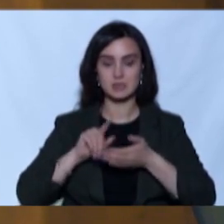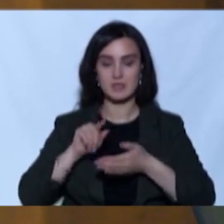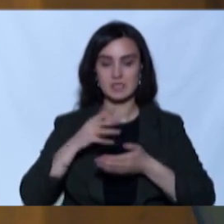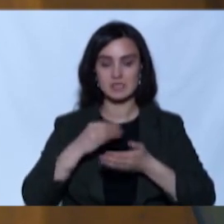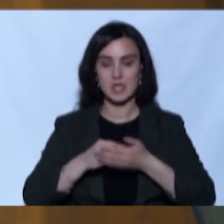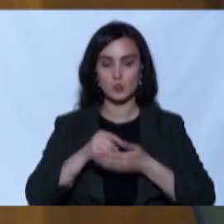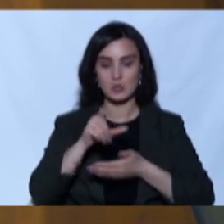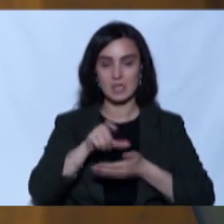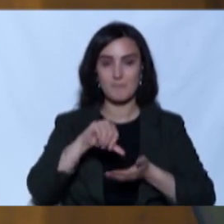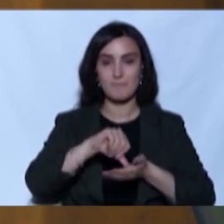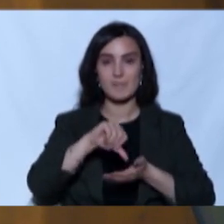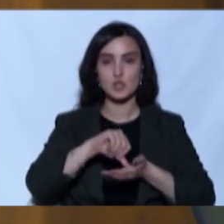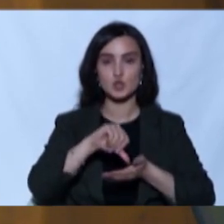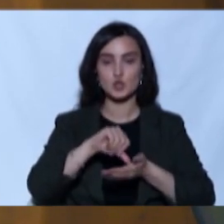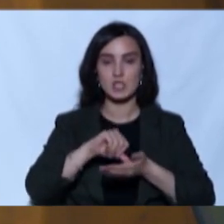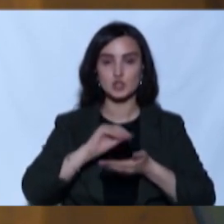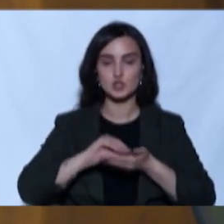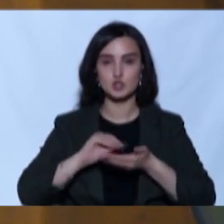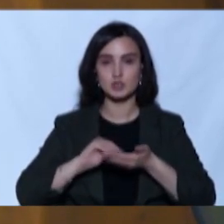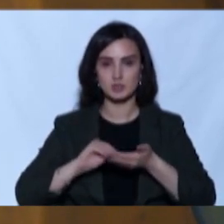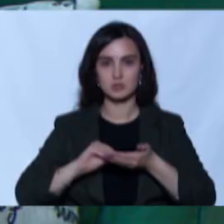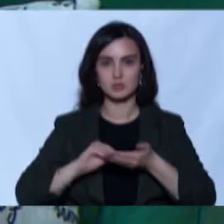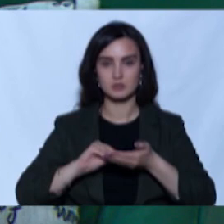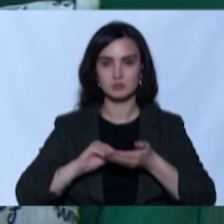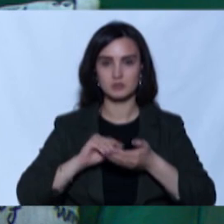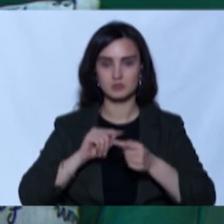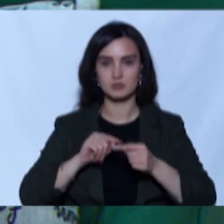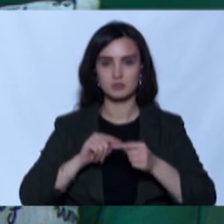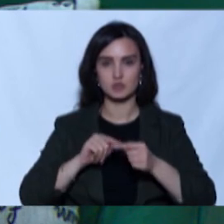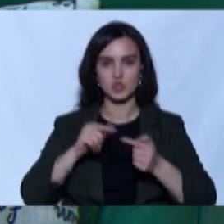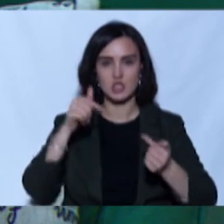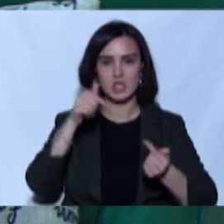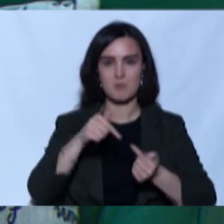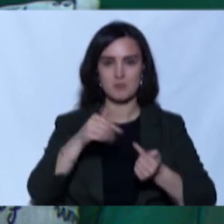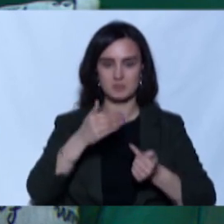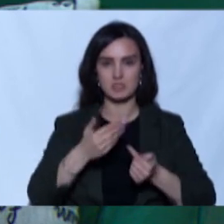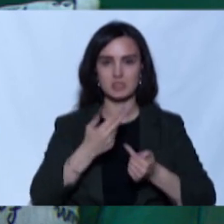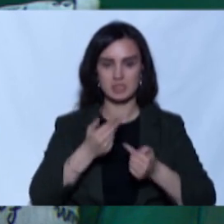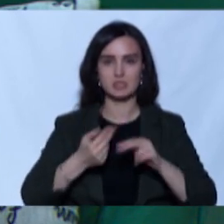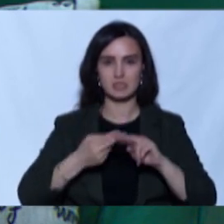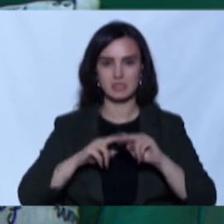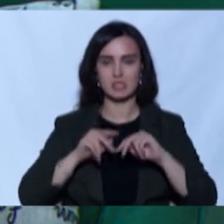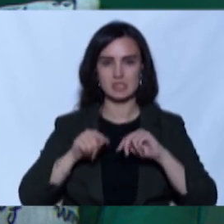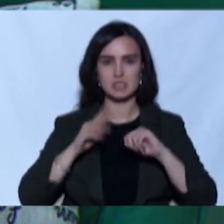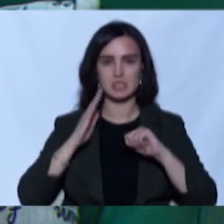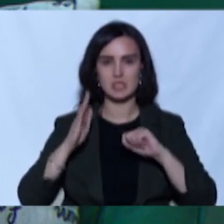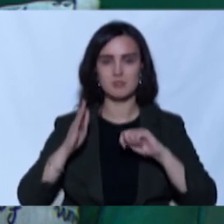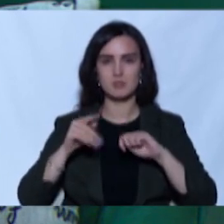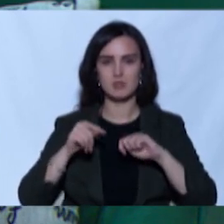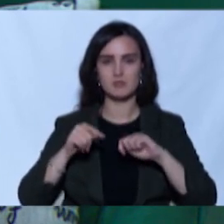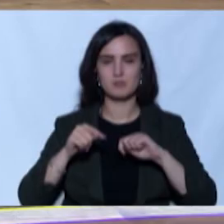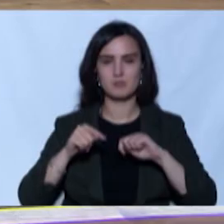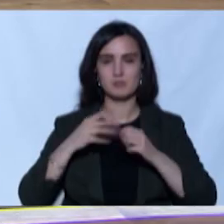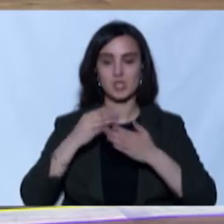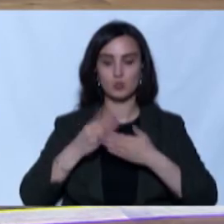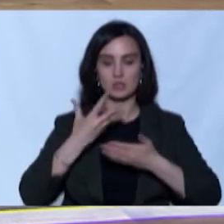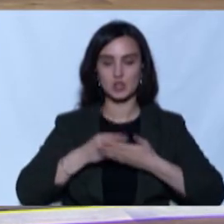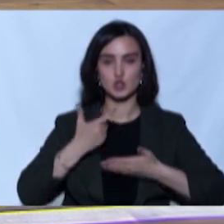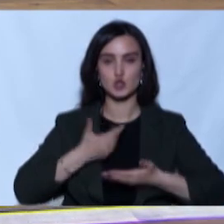character for relevancy. Yes, absolutely, and this would be the bane of his